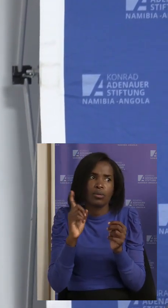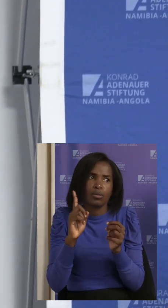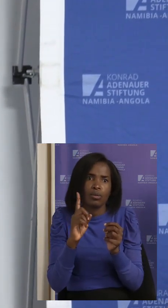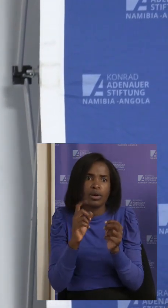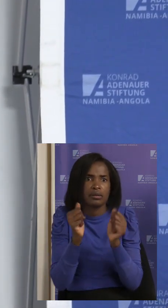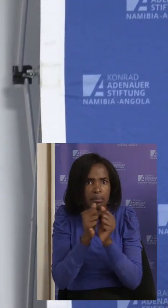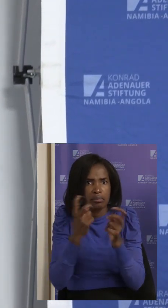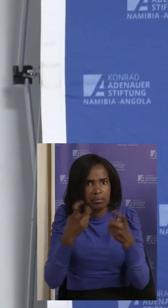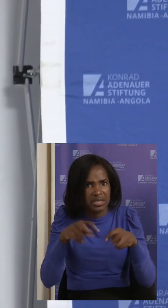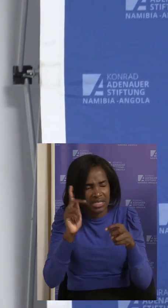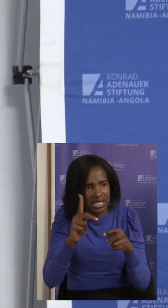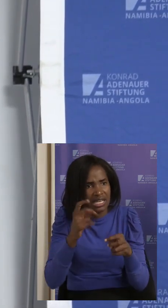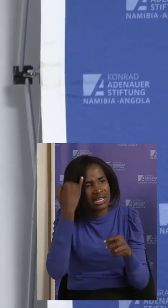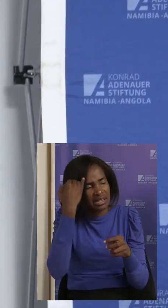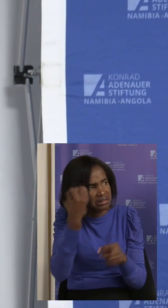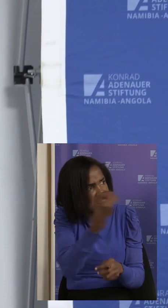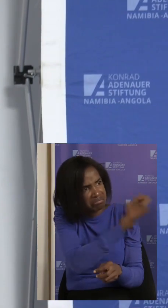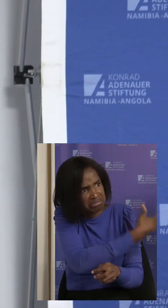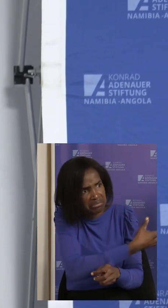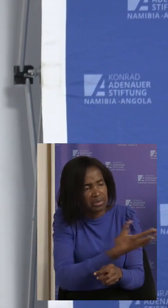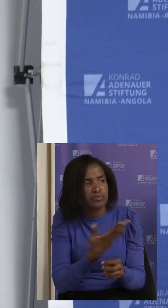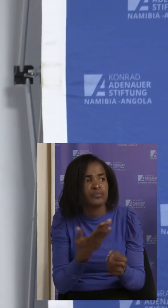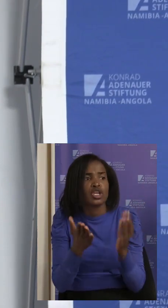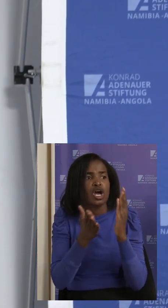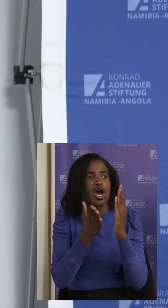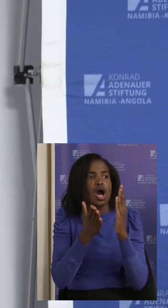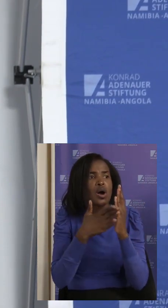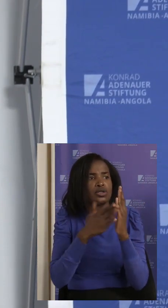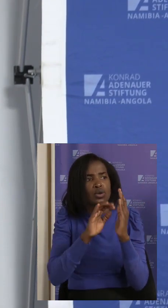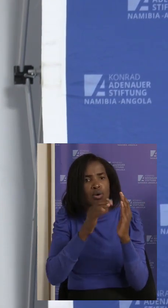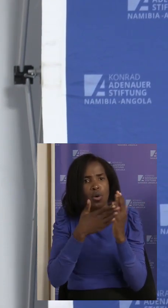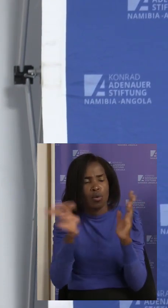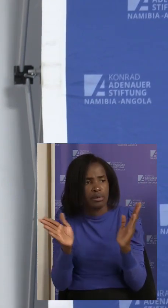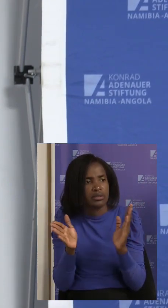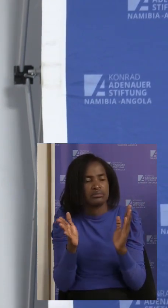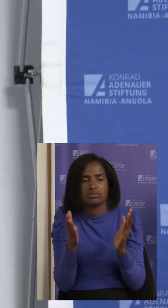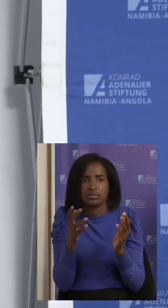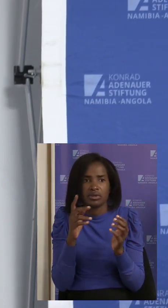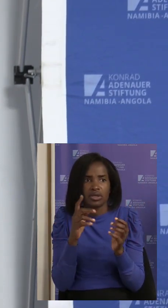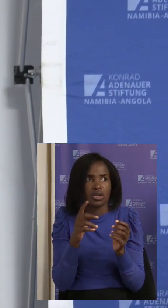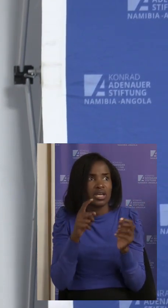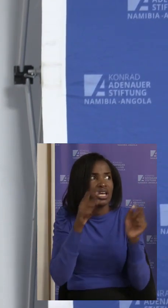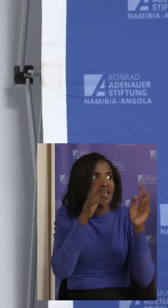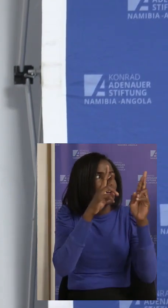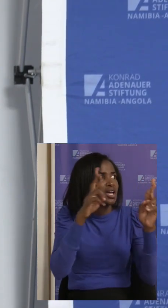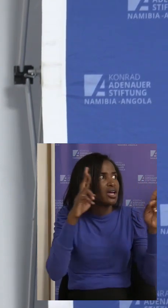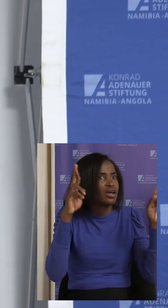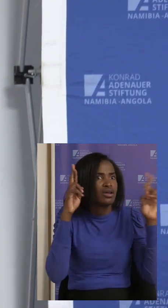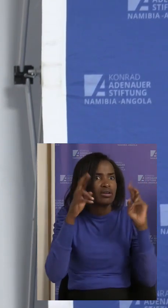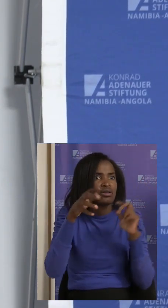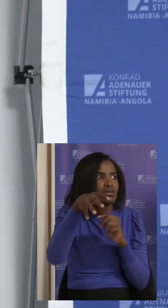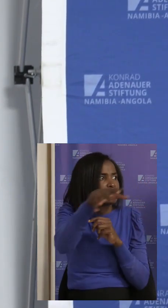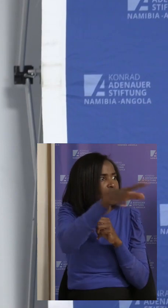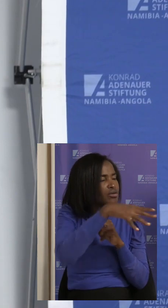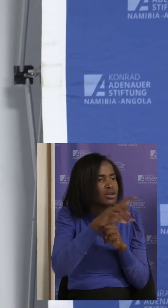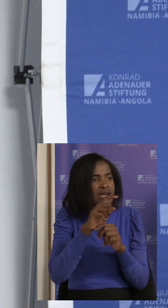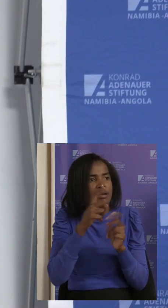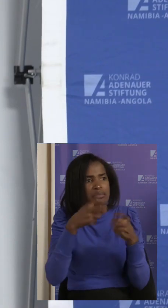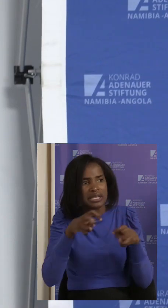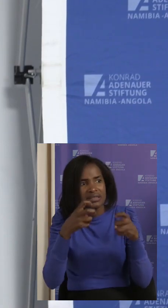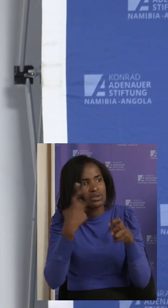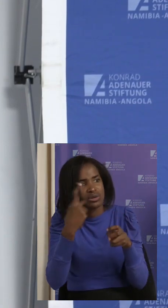sit together, and yeah, our doors are open. And as I said, this room, this conference hall is not just for our team meetings,